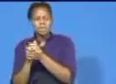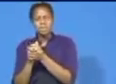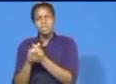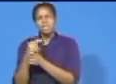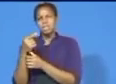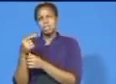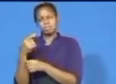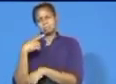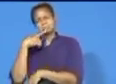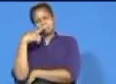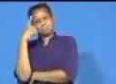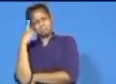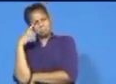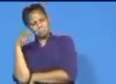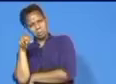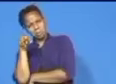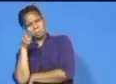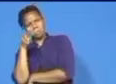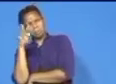grower